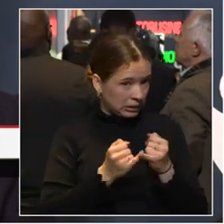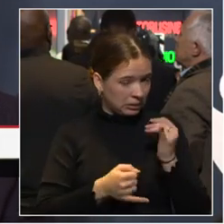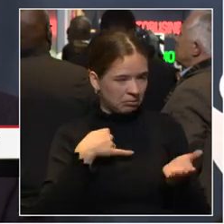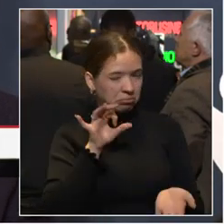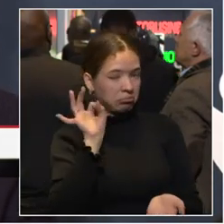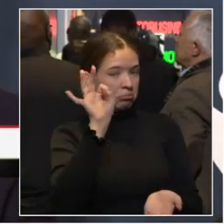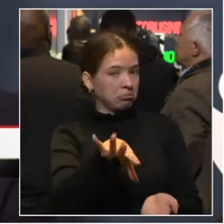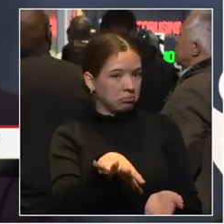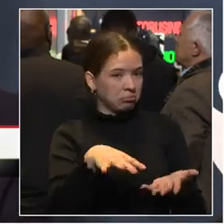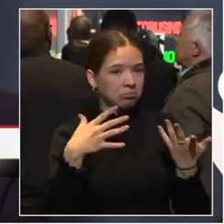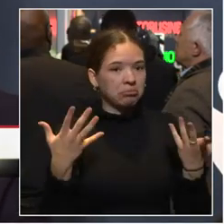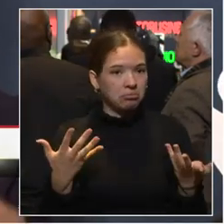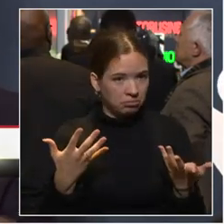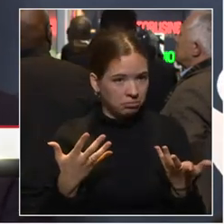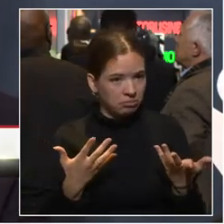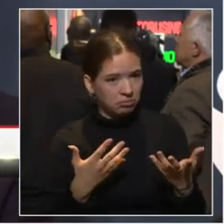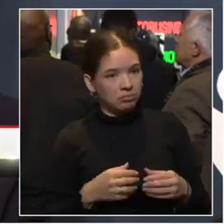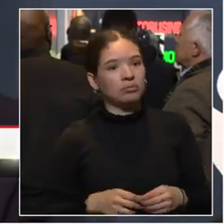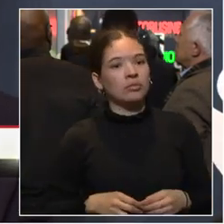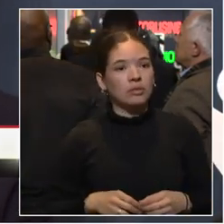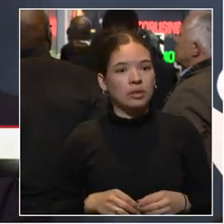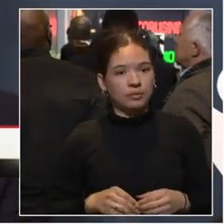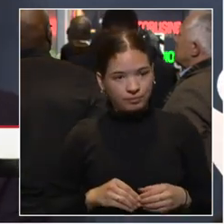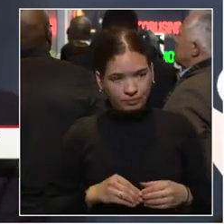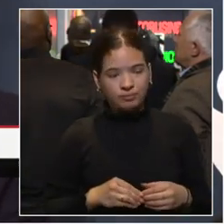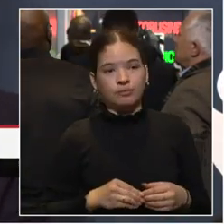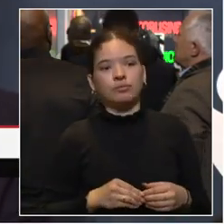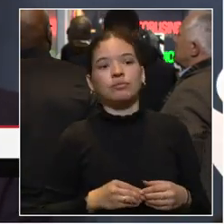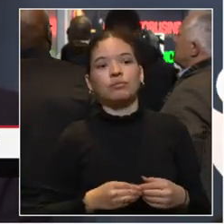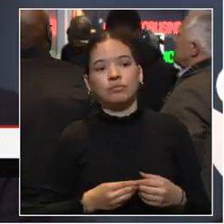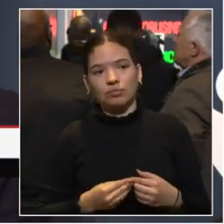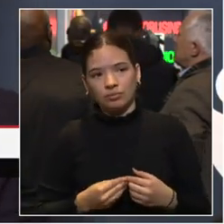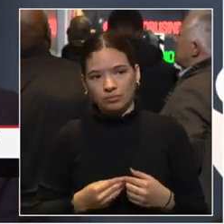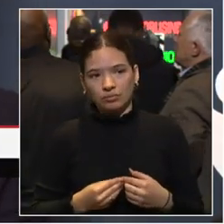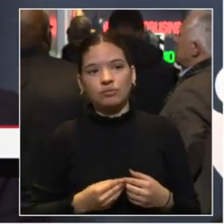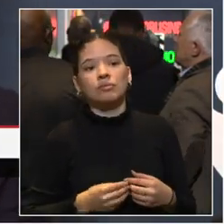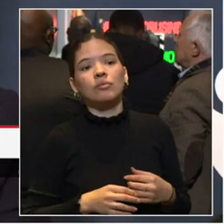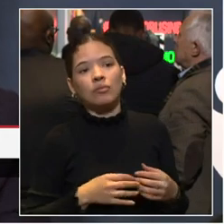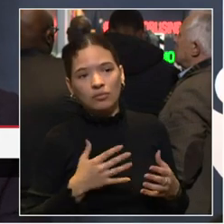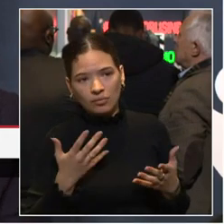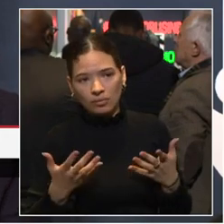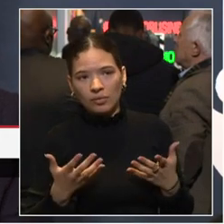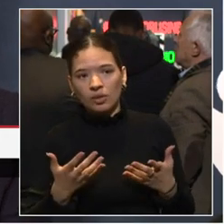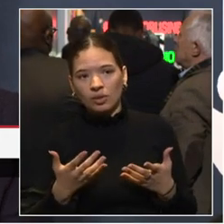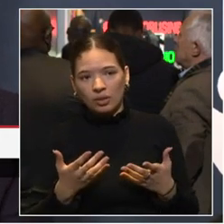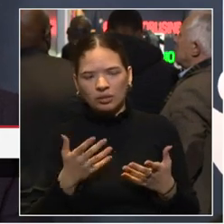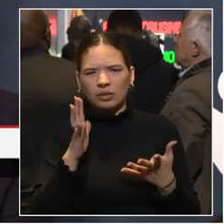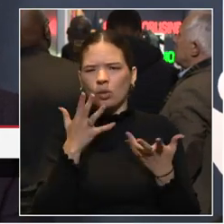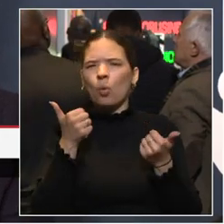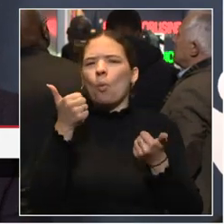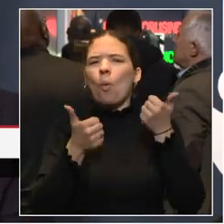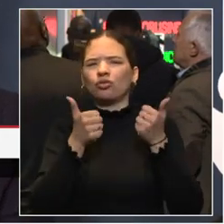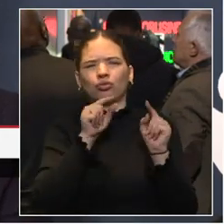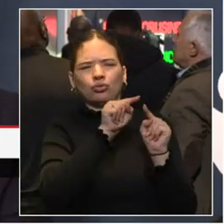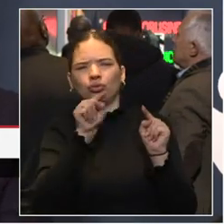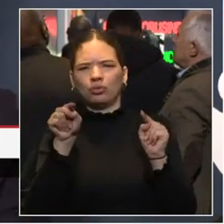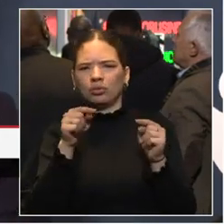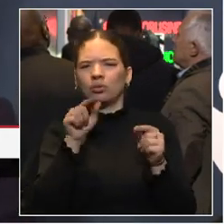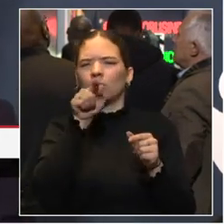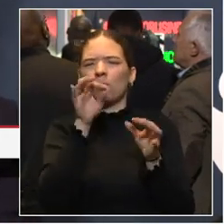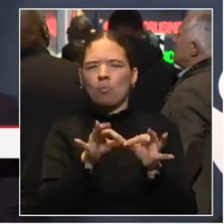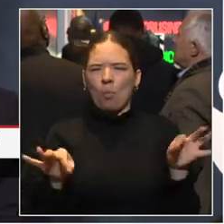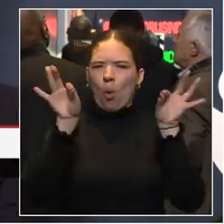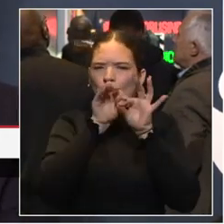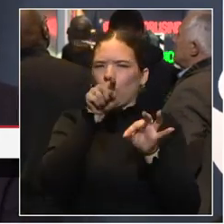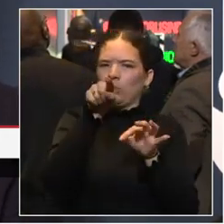sometimes you have to pick your battles, and every battle is not equal. And so I think that is the real mark of a